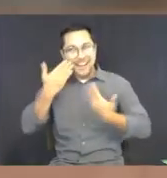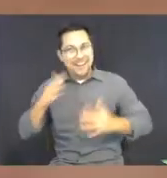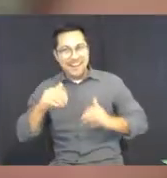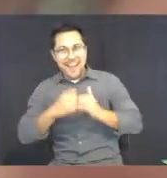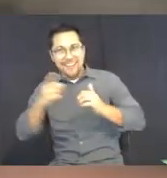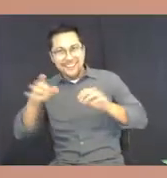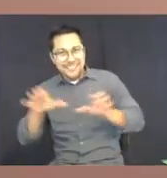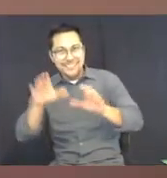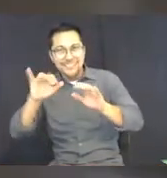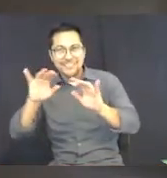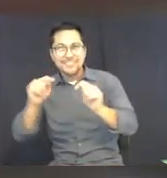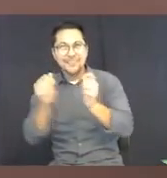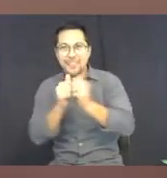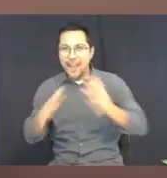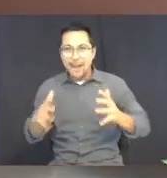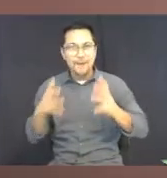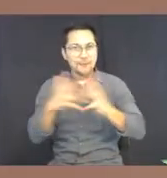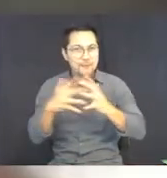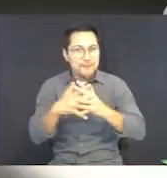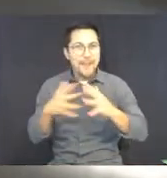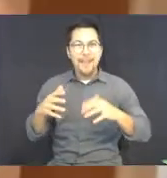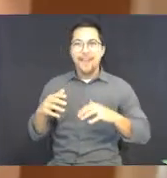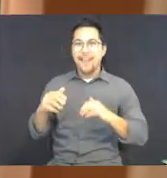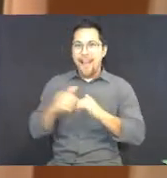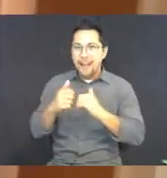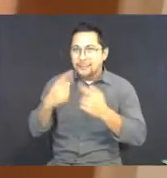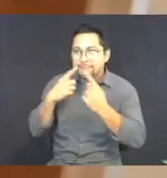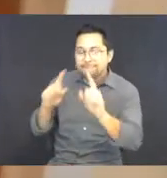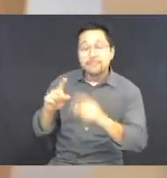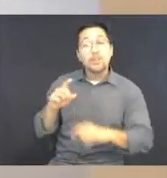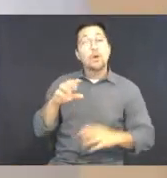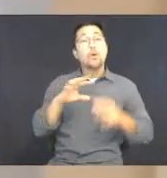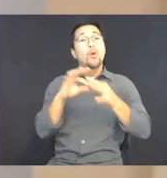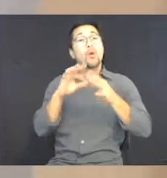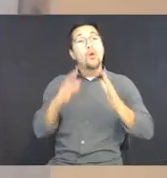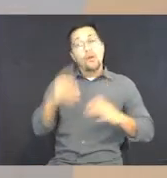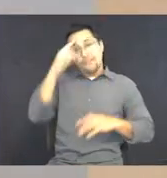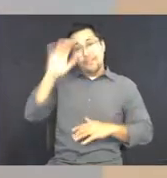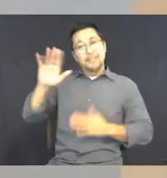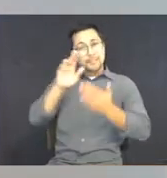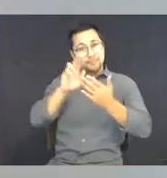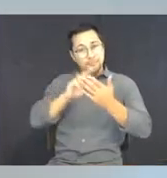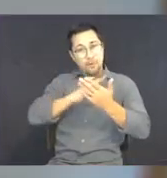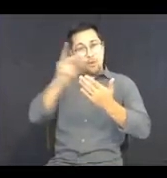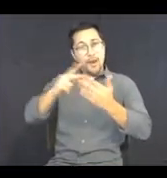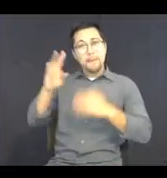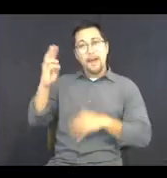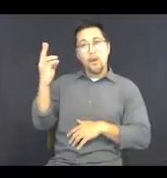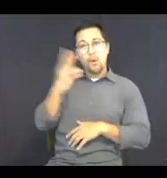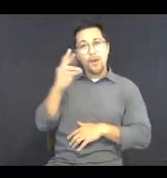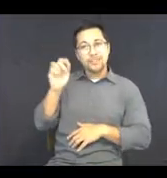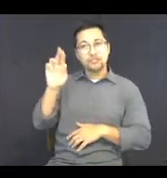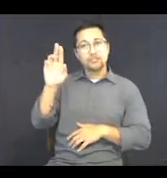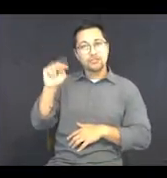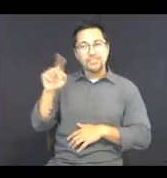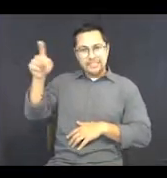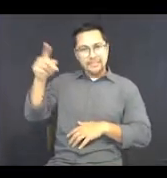to get a system for him so he would not need a full-time live-in. And it's worked beautifully.